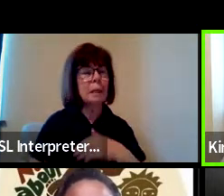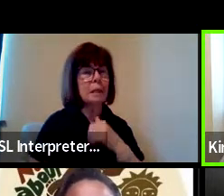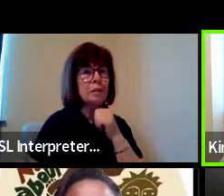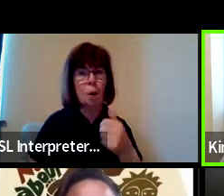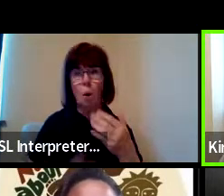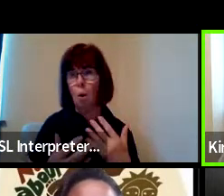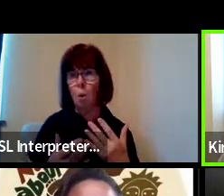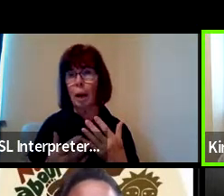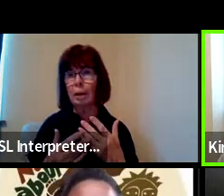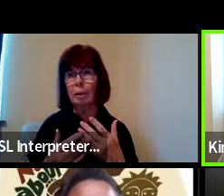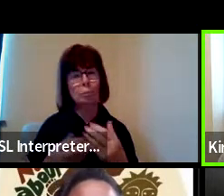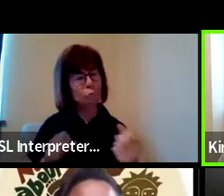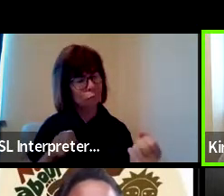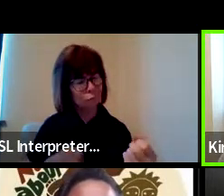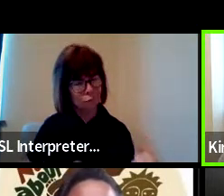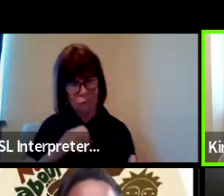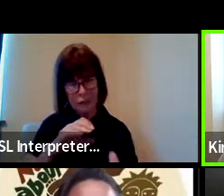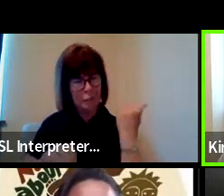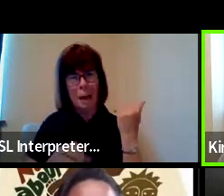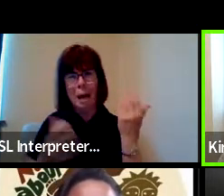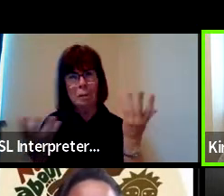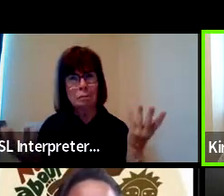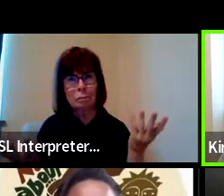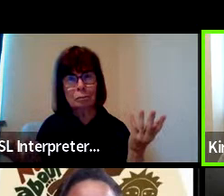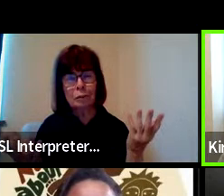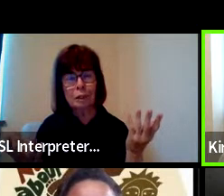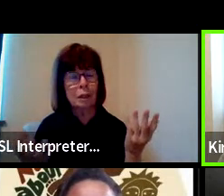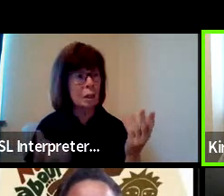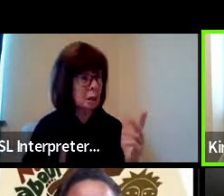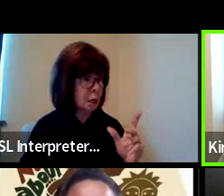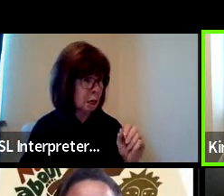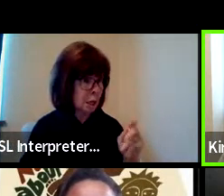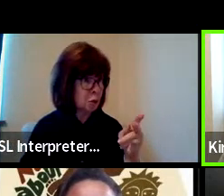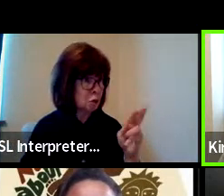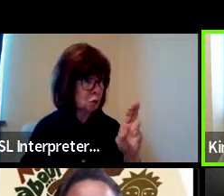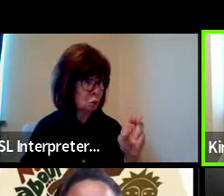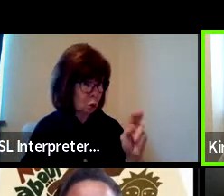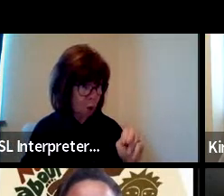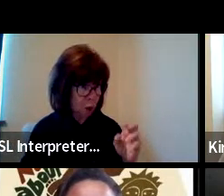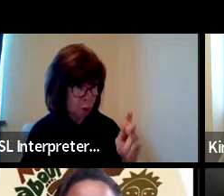an email. Lauren, is it okay that they email you?